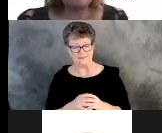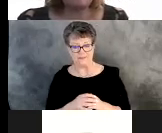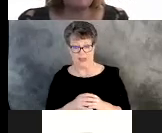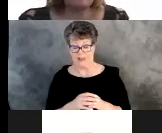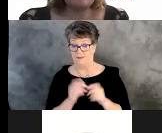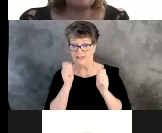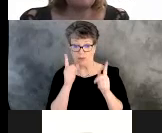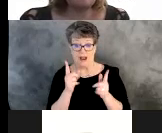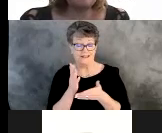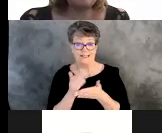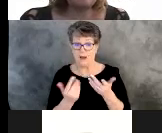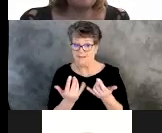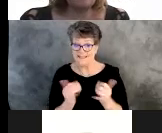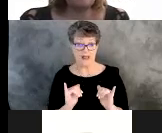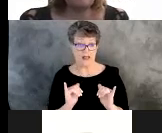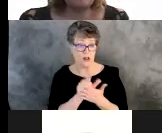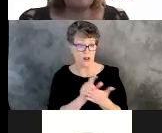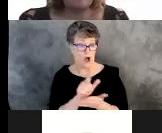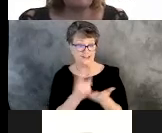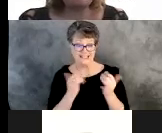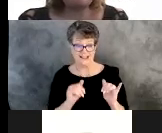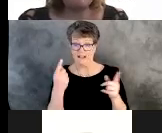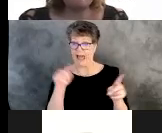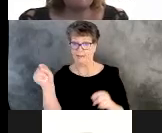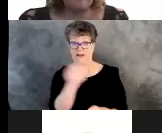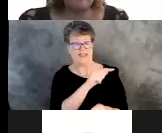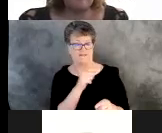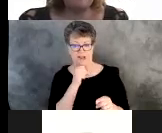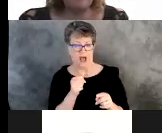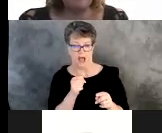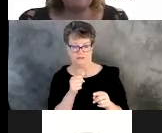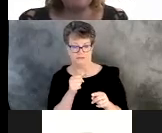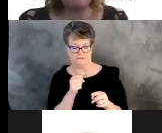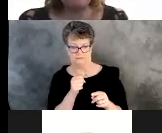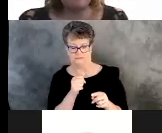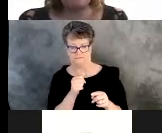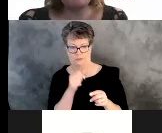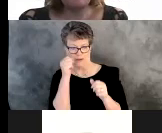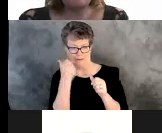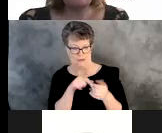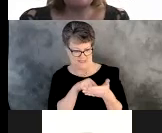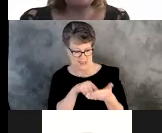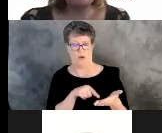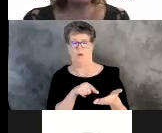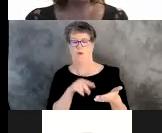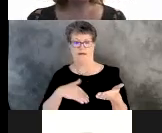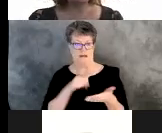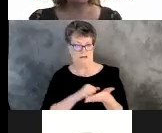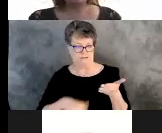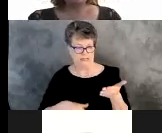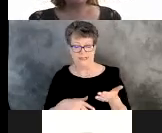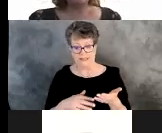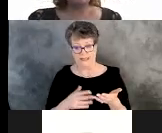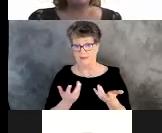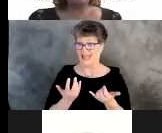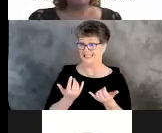be someone on some books somewhere that they just haven't remembered or there, but it could still play up when someone is wanting